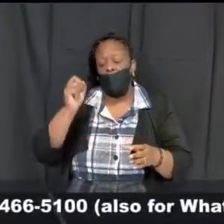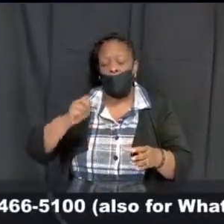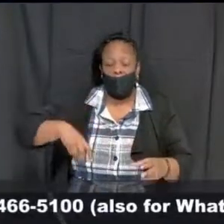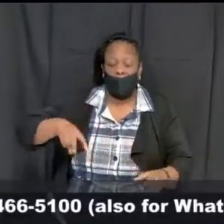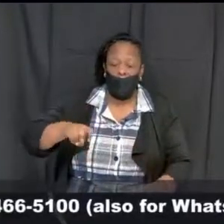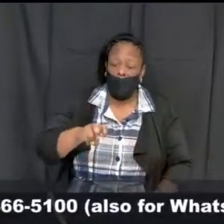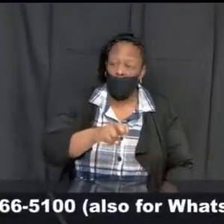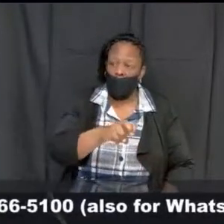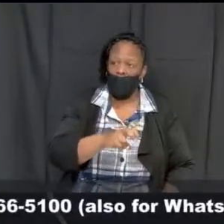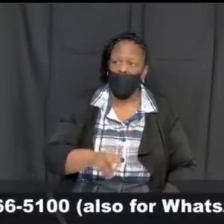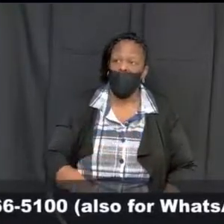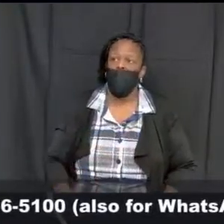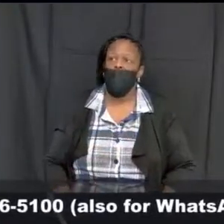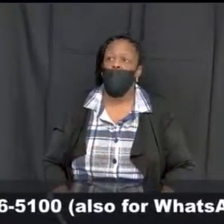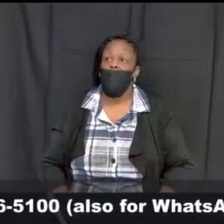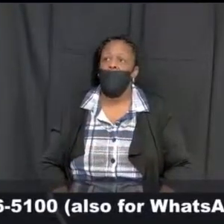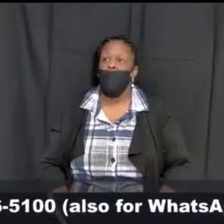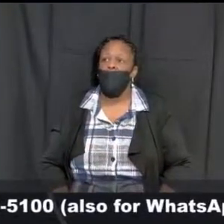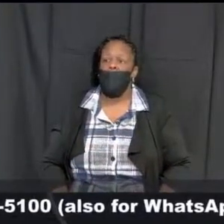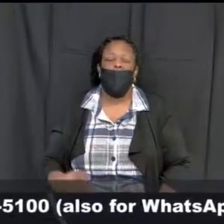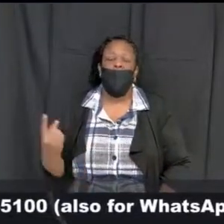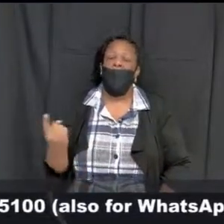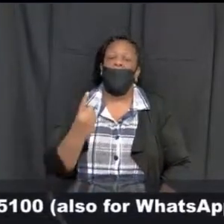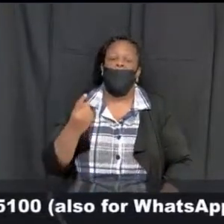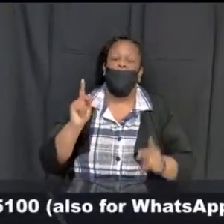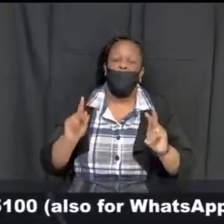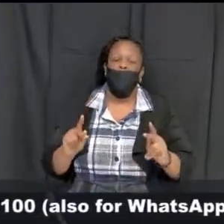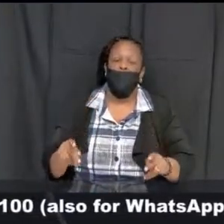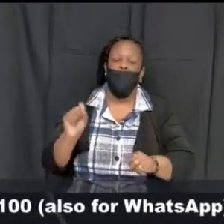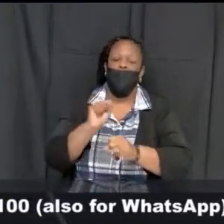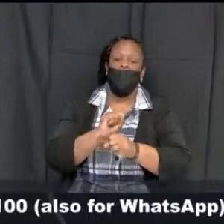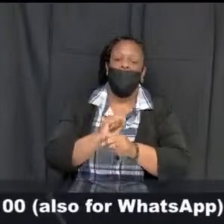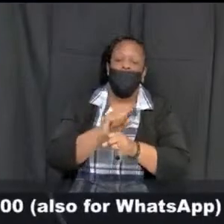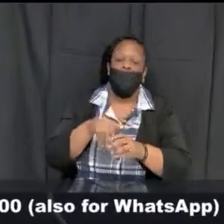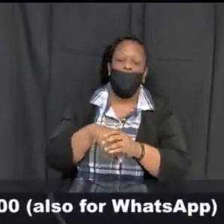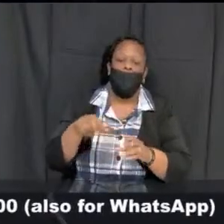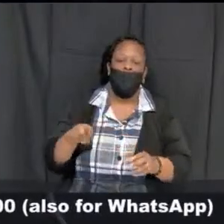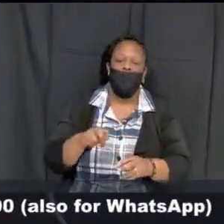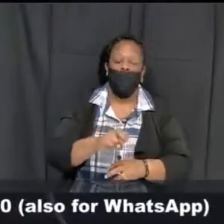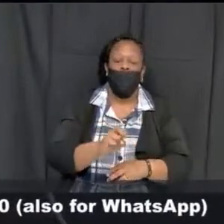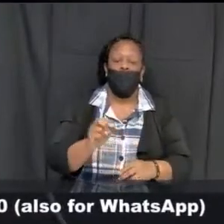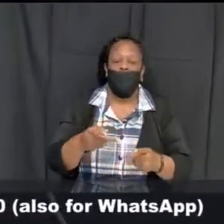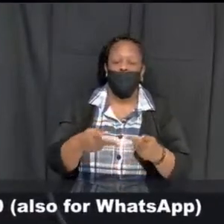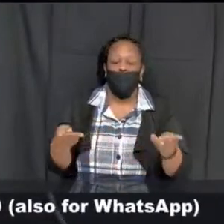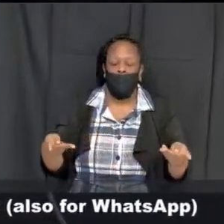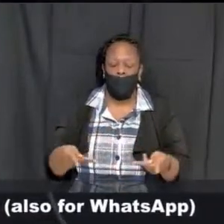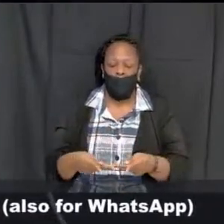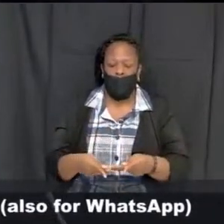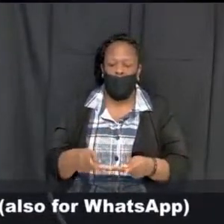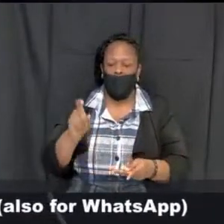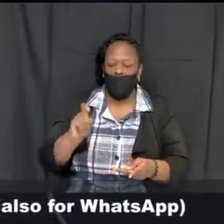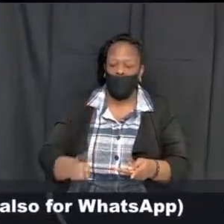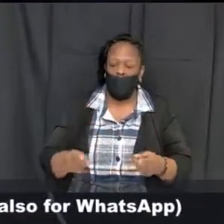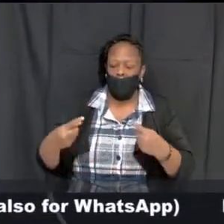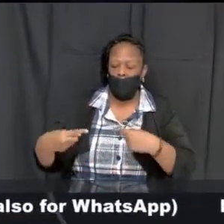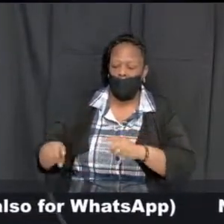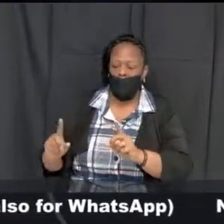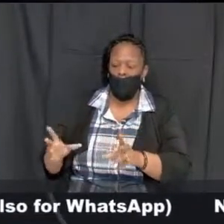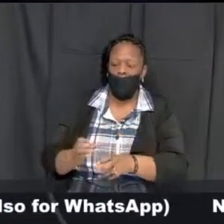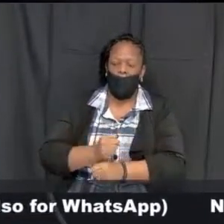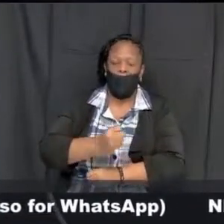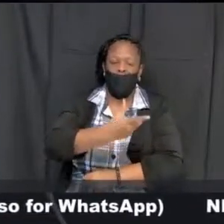that is a discussion that is being had. Only the tourism sector, only the tourism sector. It's not only the tourism